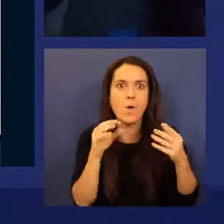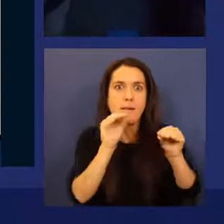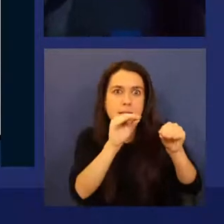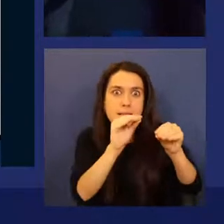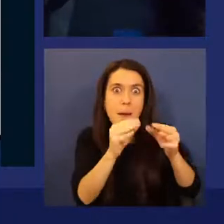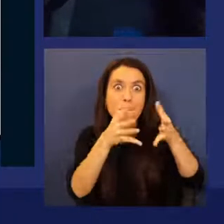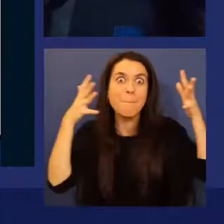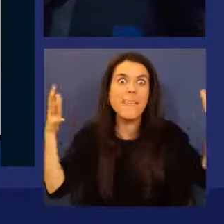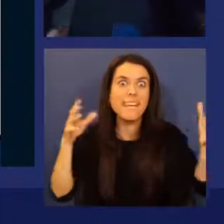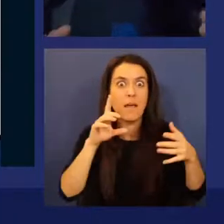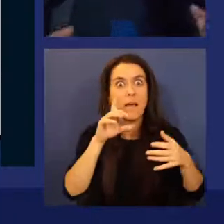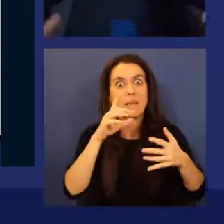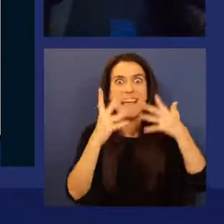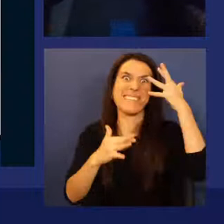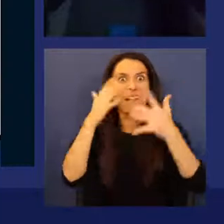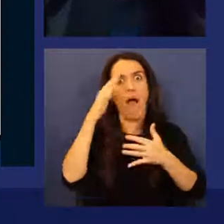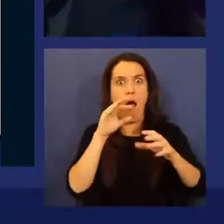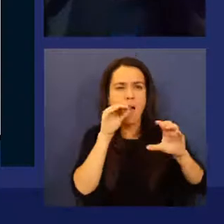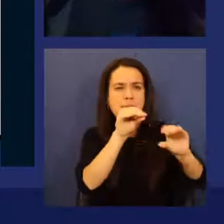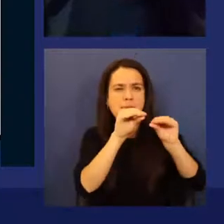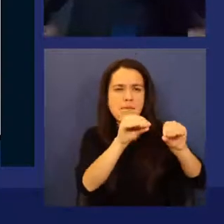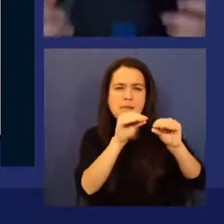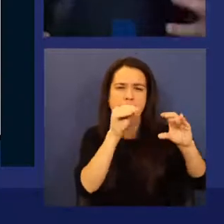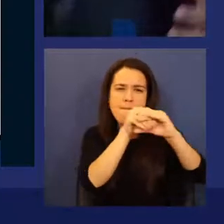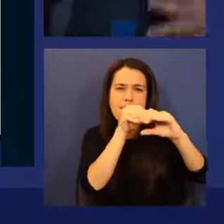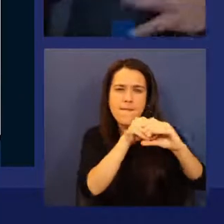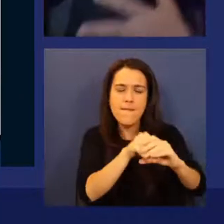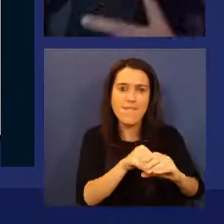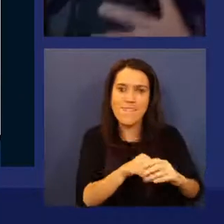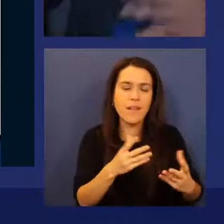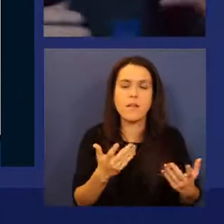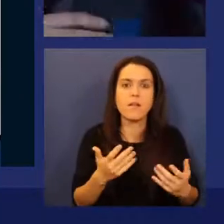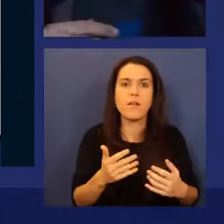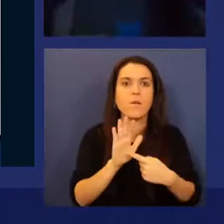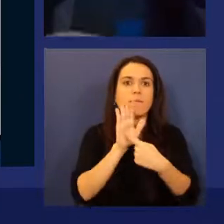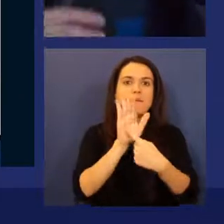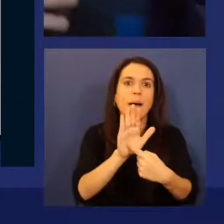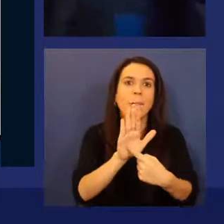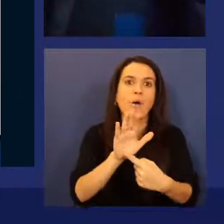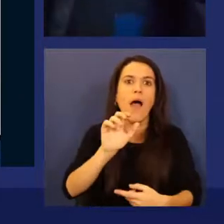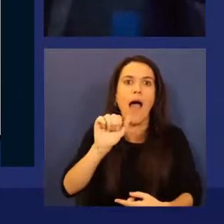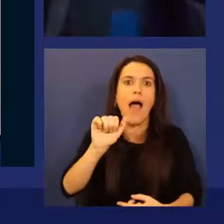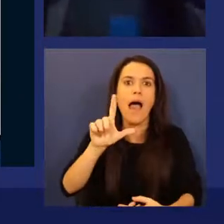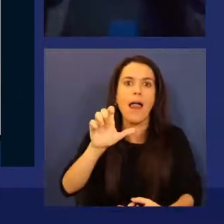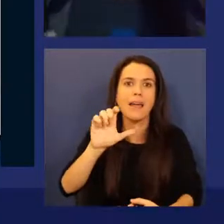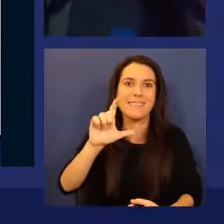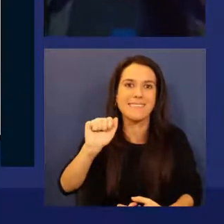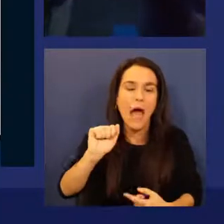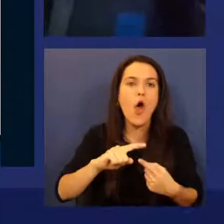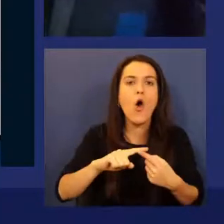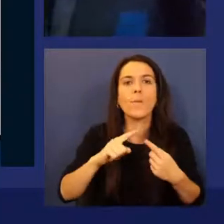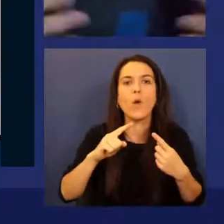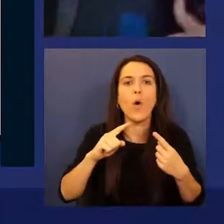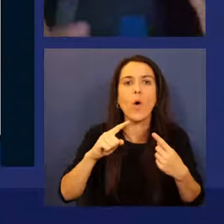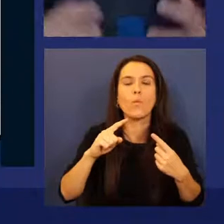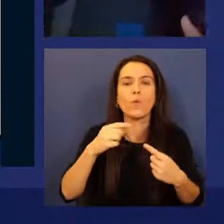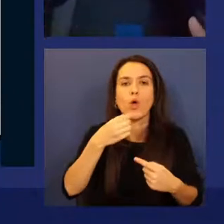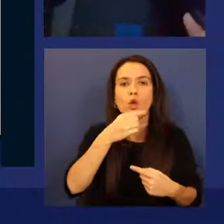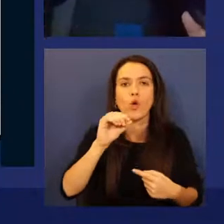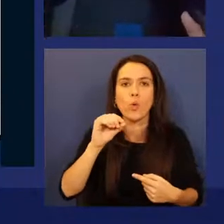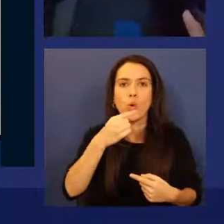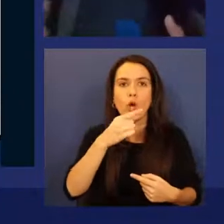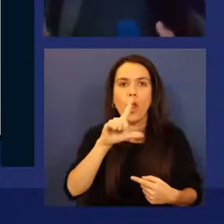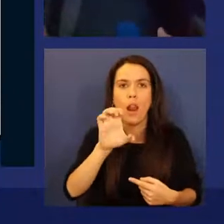that's kind of where we are today, right? We are, for example, on a product like Alexa or Google Home or any of our